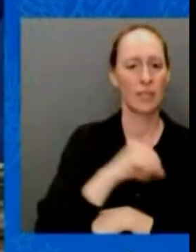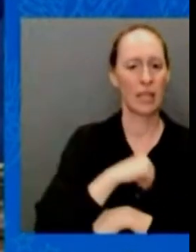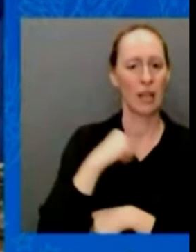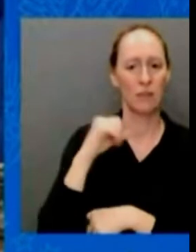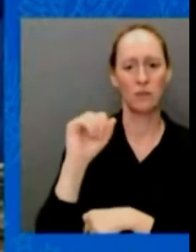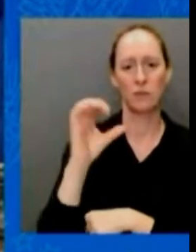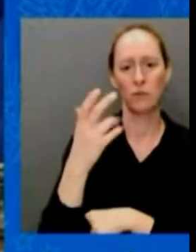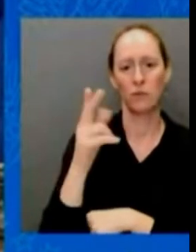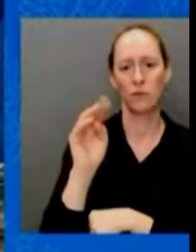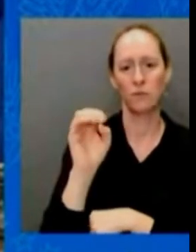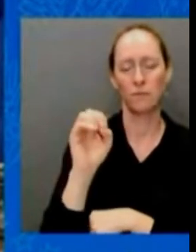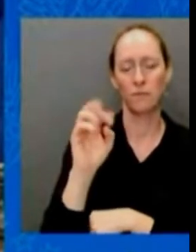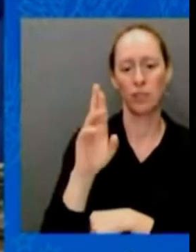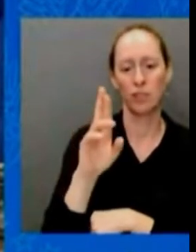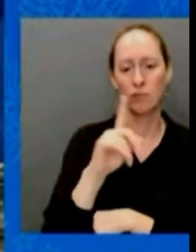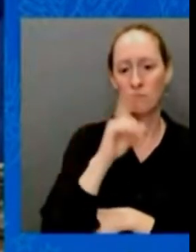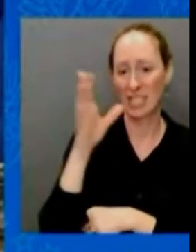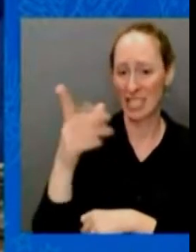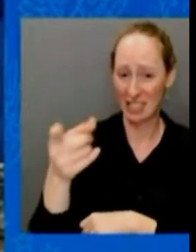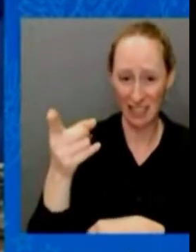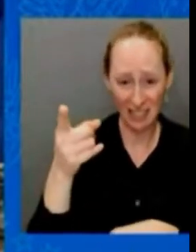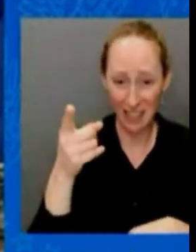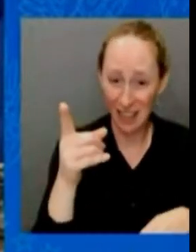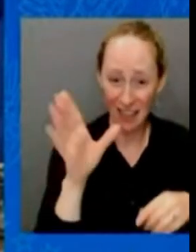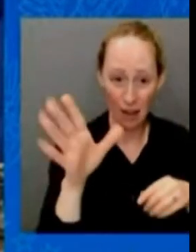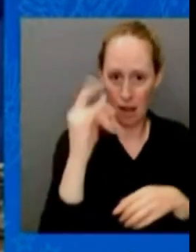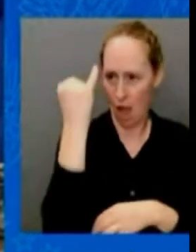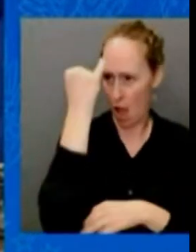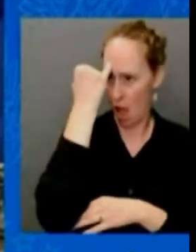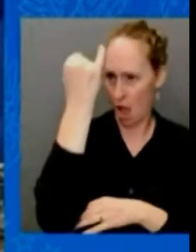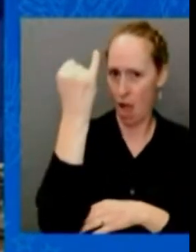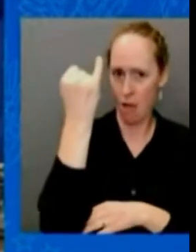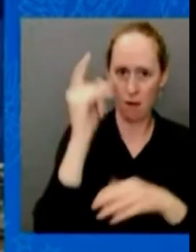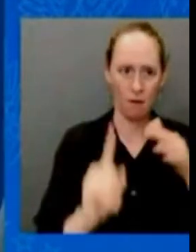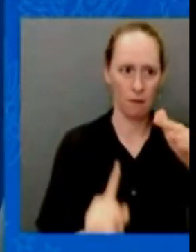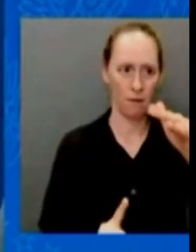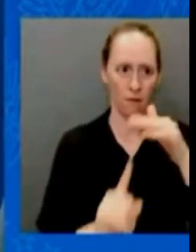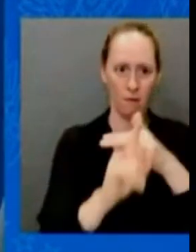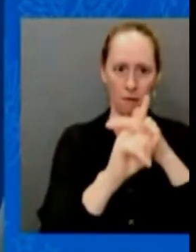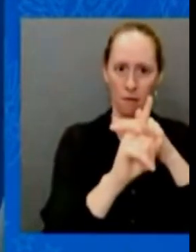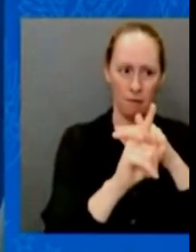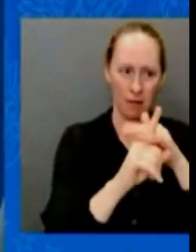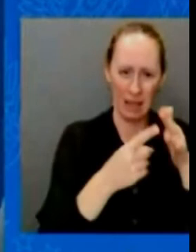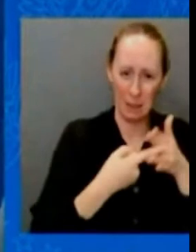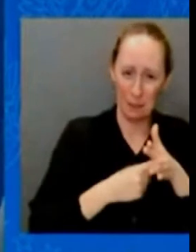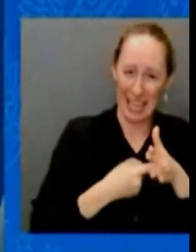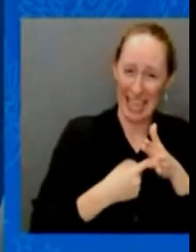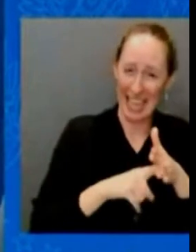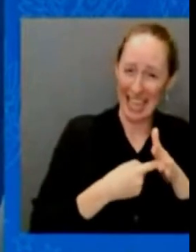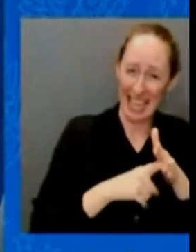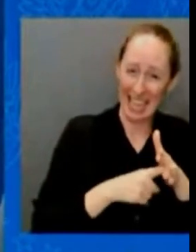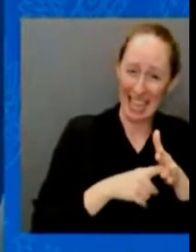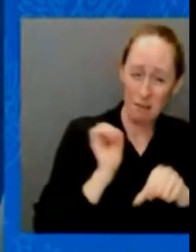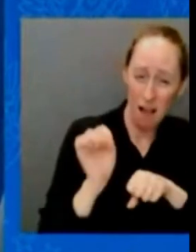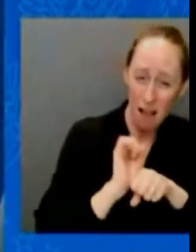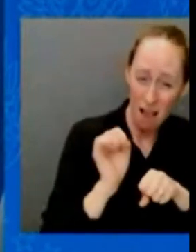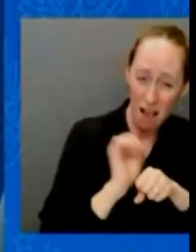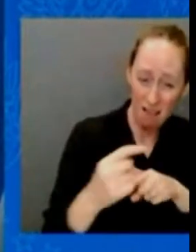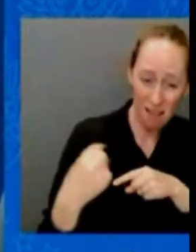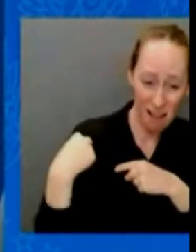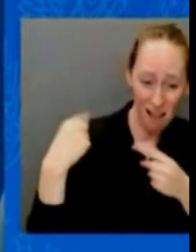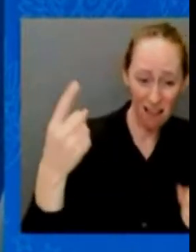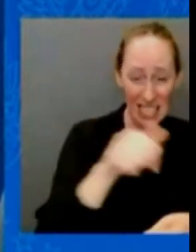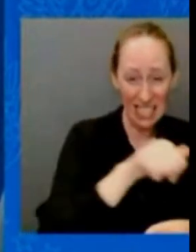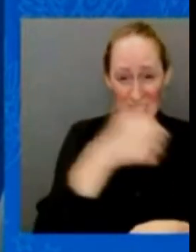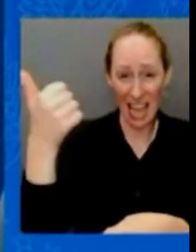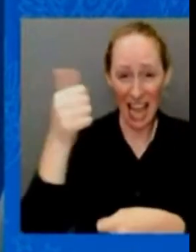was his idea. He's been working on this legislation for over a decade. He knew that to compete with China, we needed